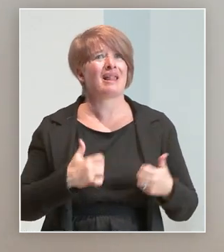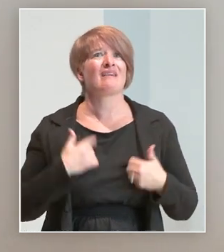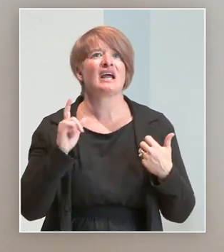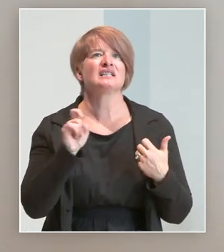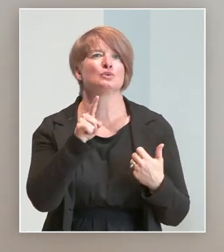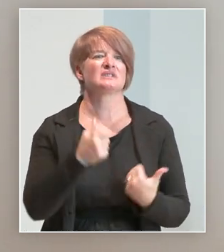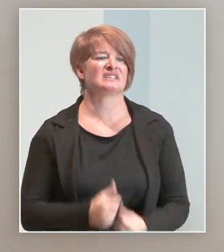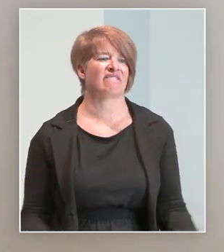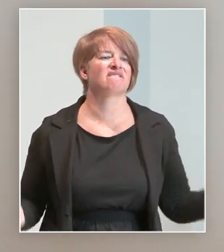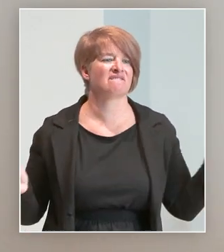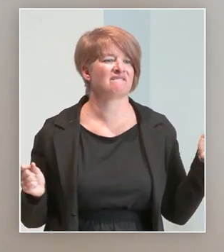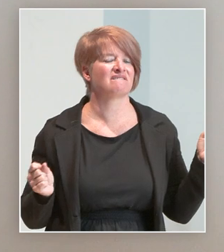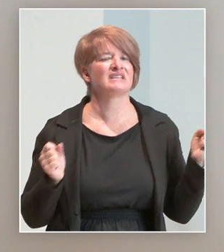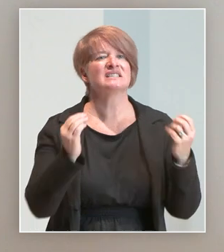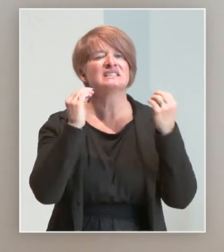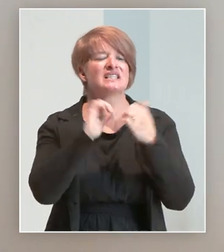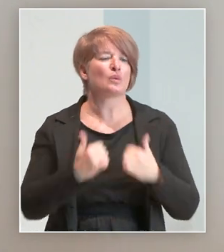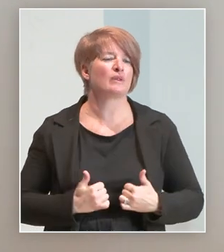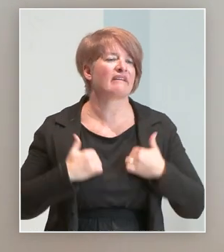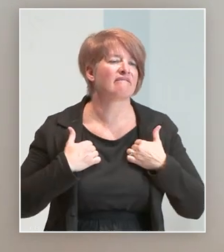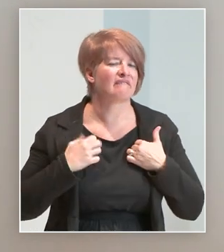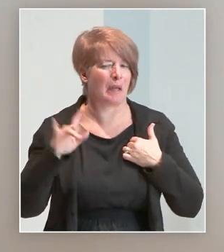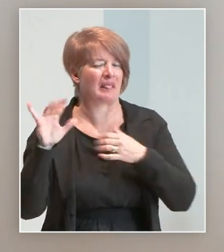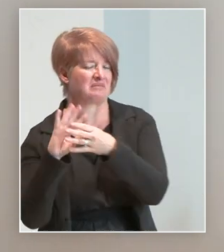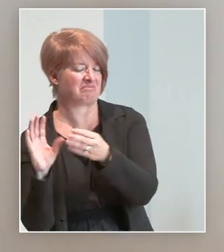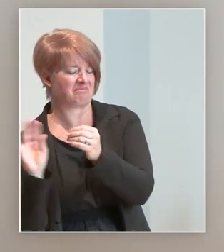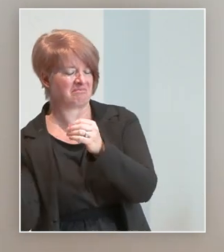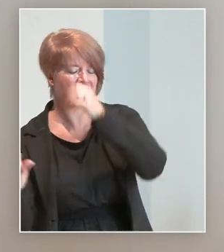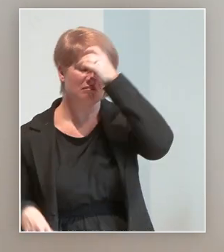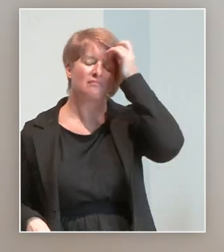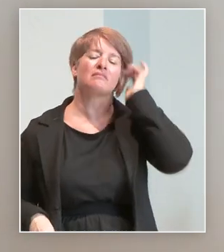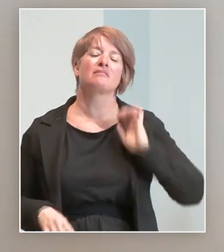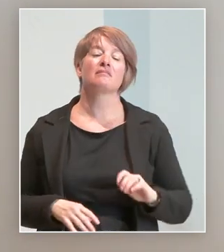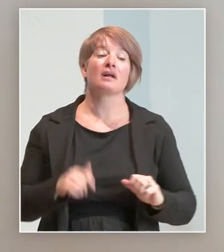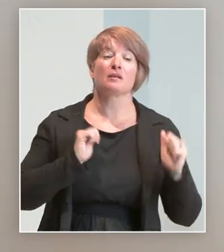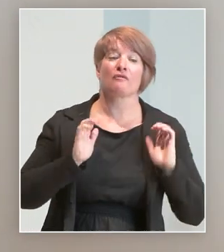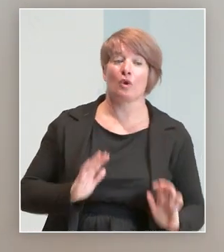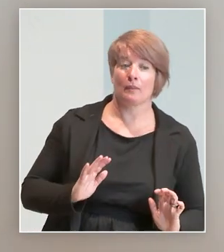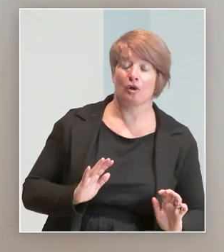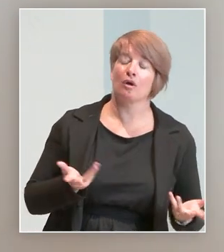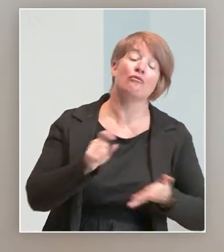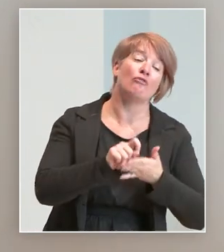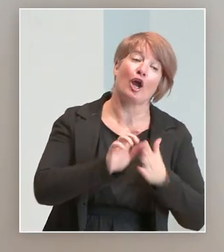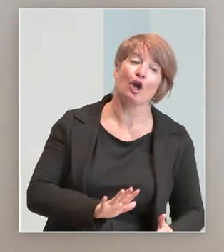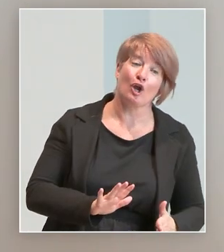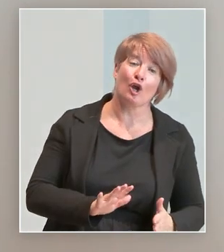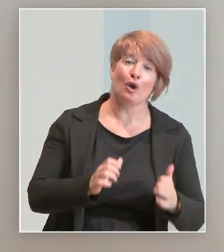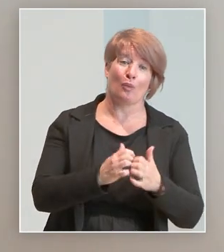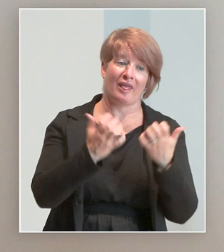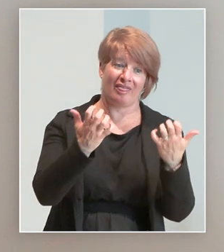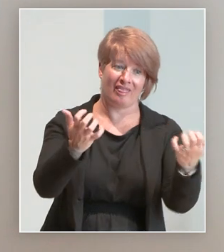saved. They needed lessons on how to live, Emily went on to say. This is the contract between the performer or writer, that you